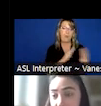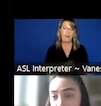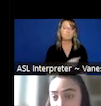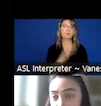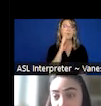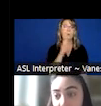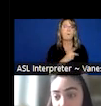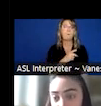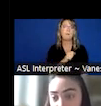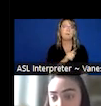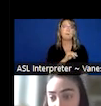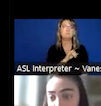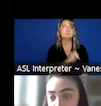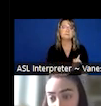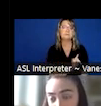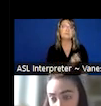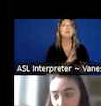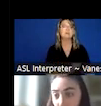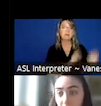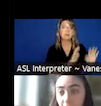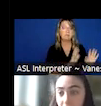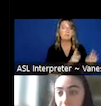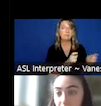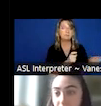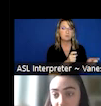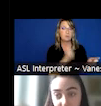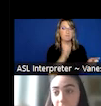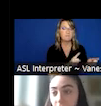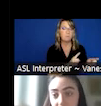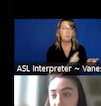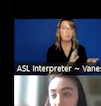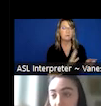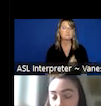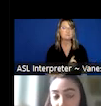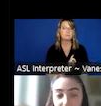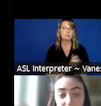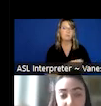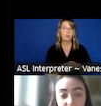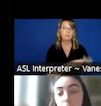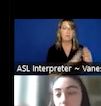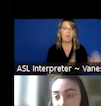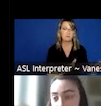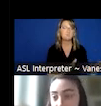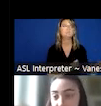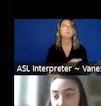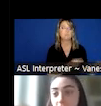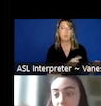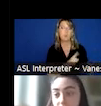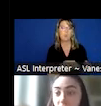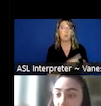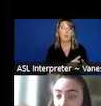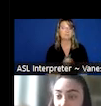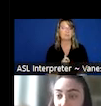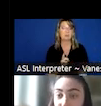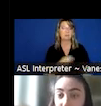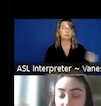did relinquish her control over the Democratic side of the House. So when the Democrats switch